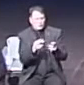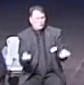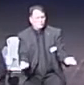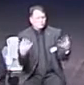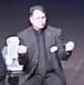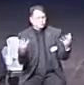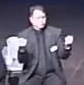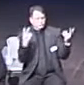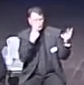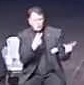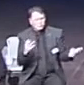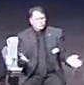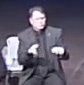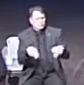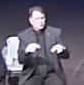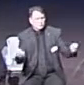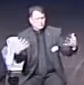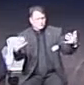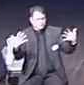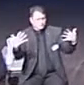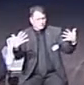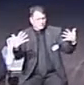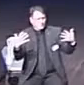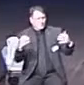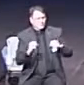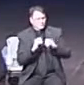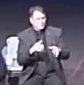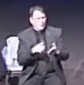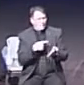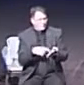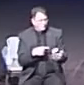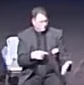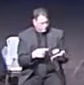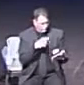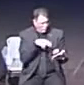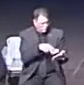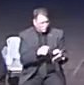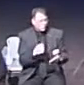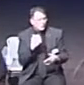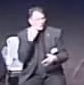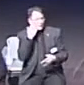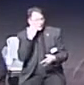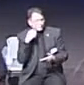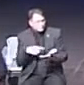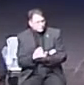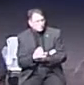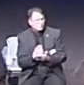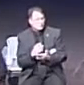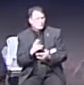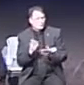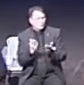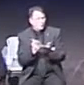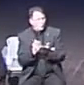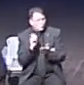The production was live sent to both iPads, iPhones, schools and to various